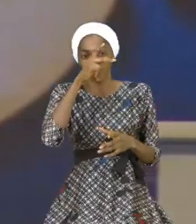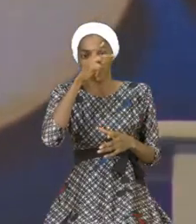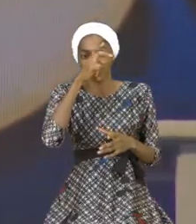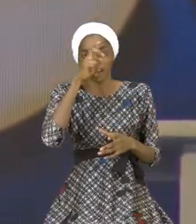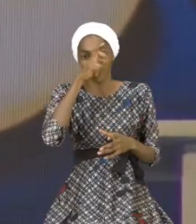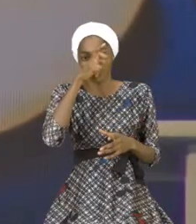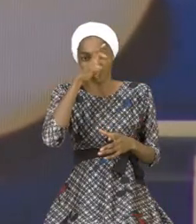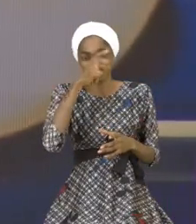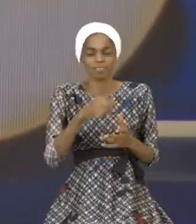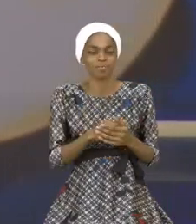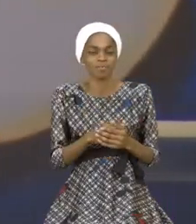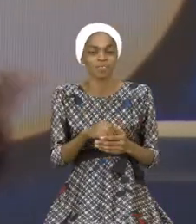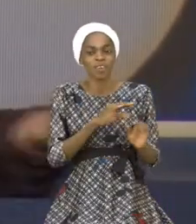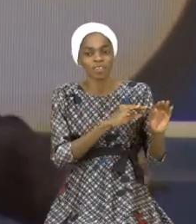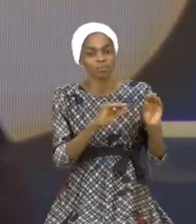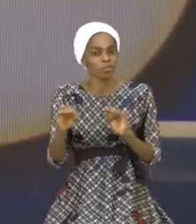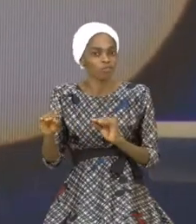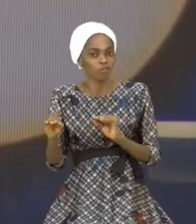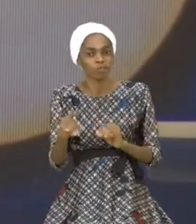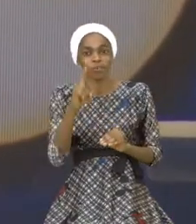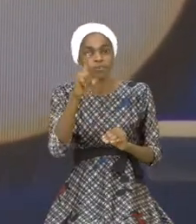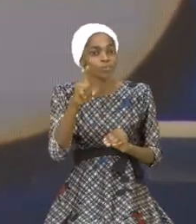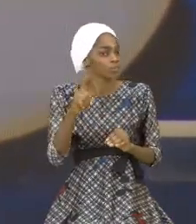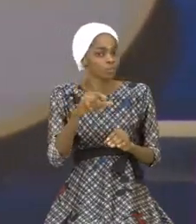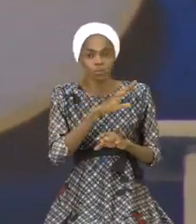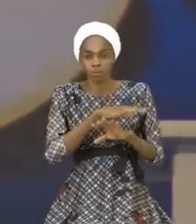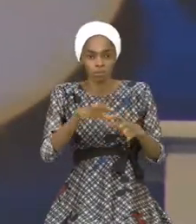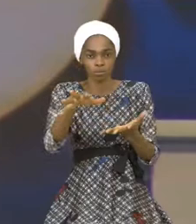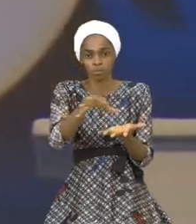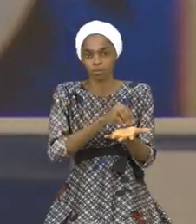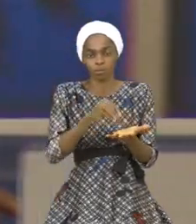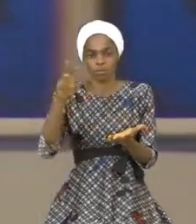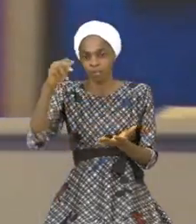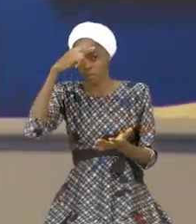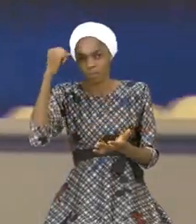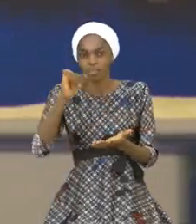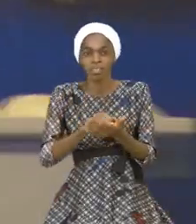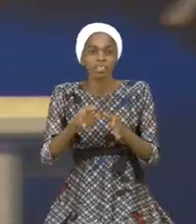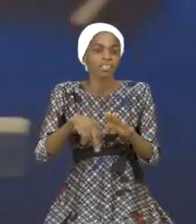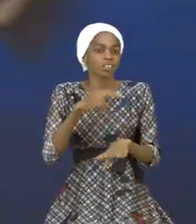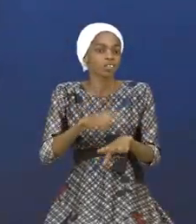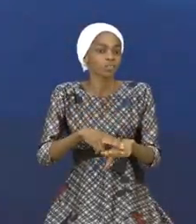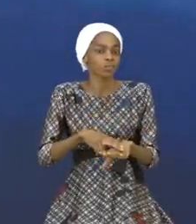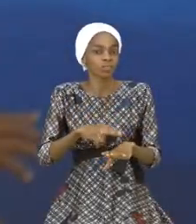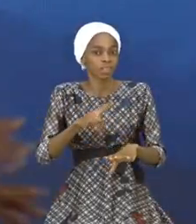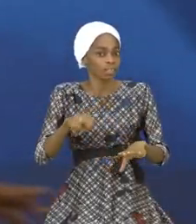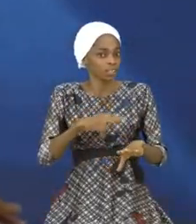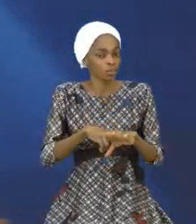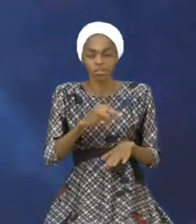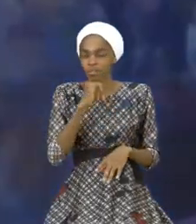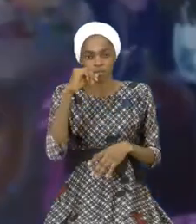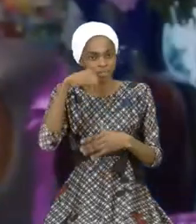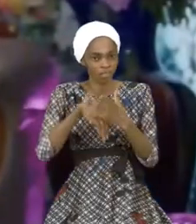copy them. Why? Because that nature is not in you. When a bad person is